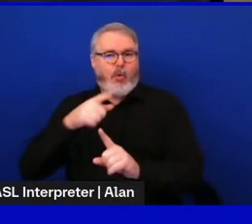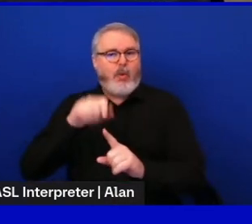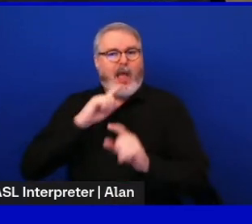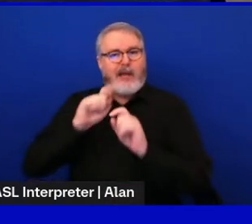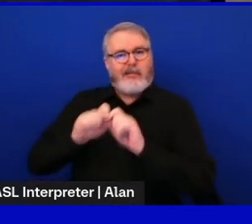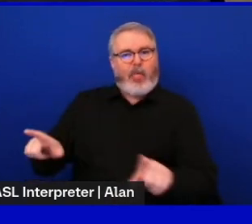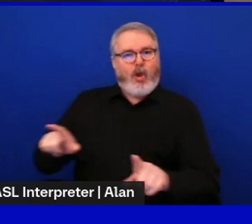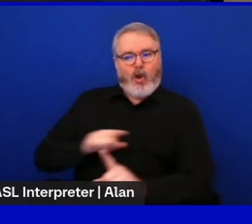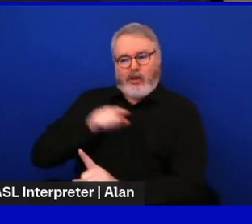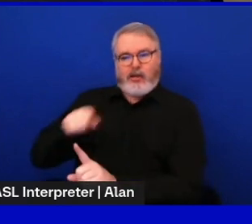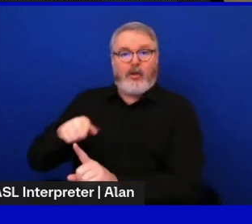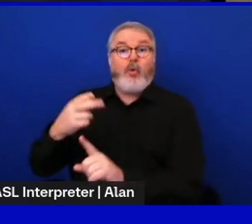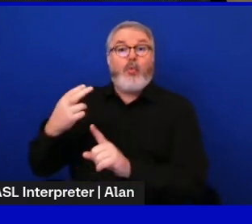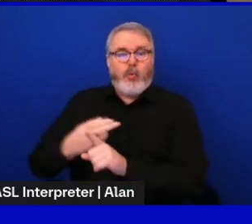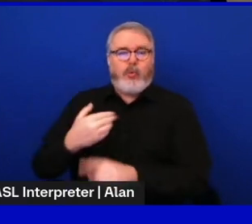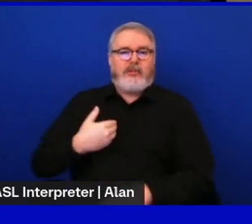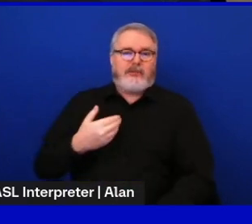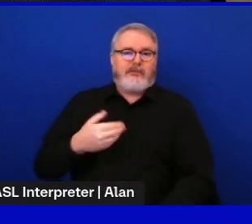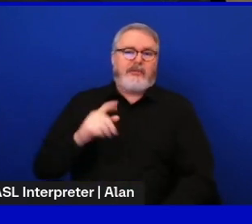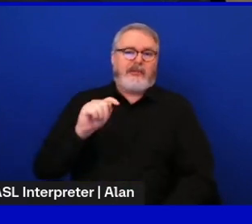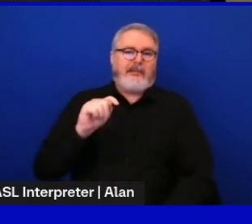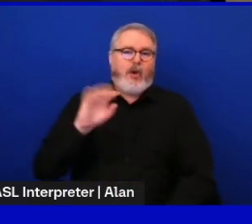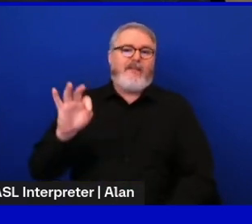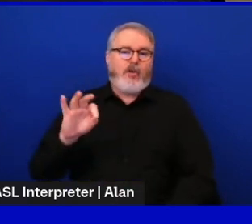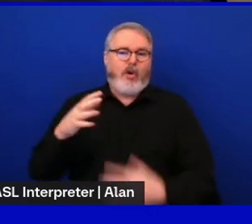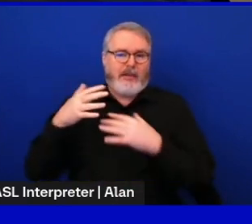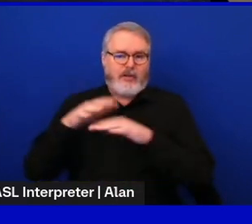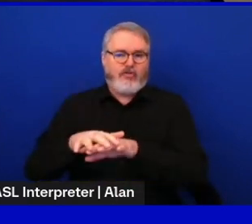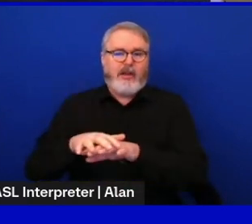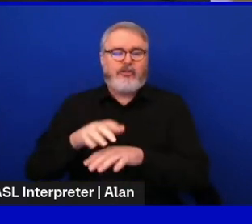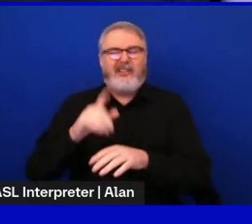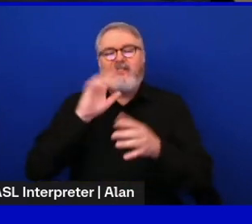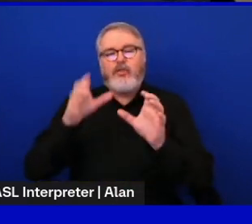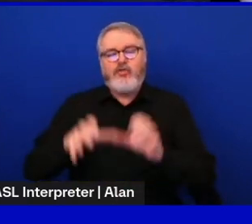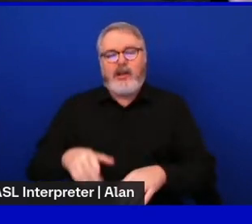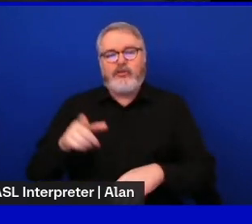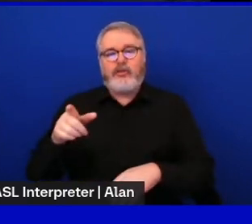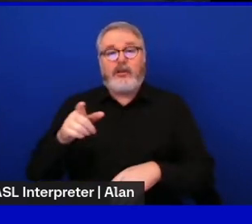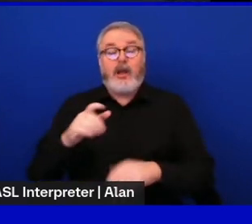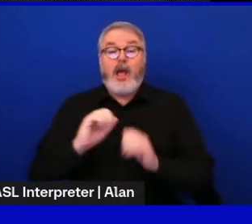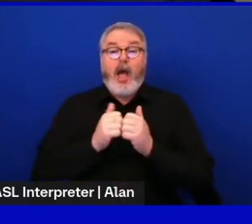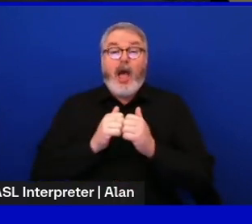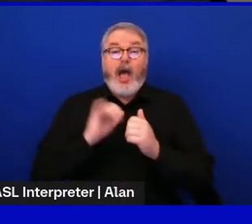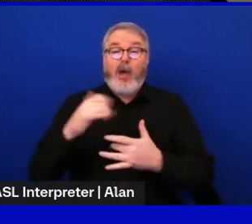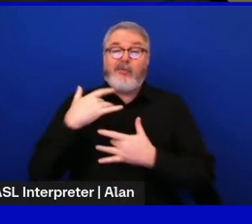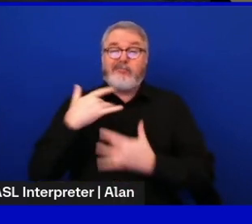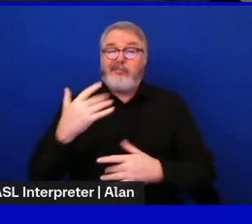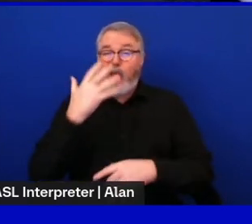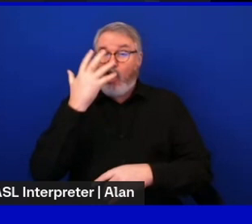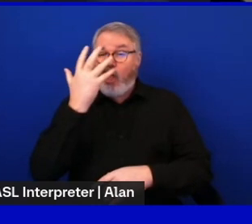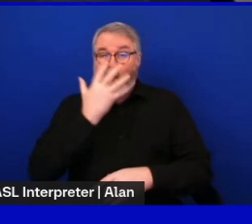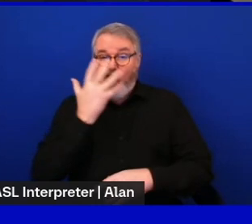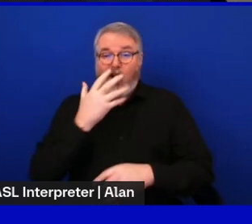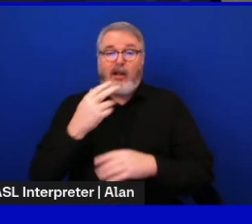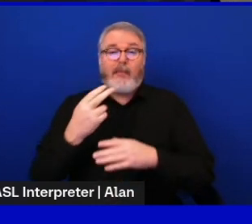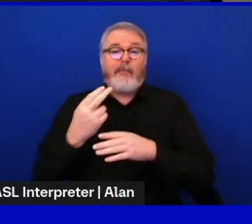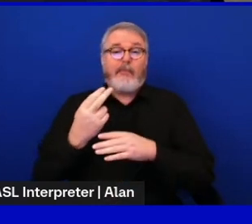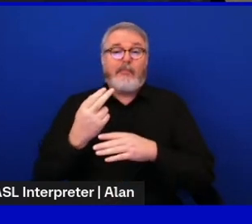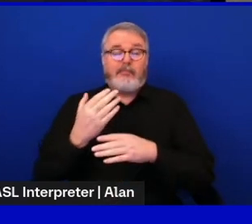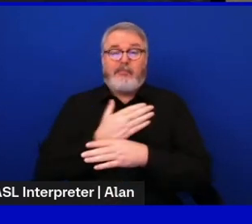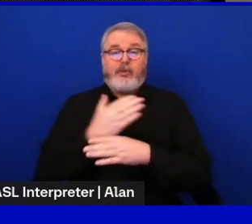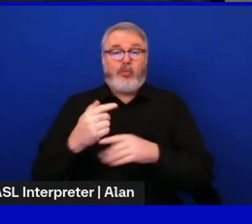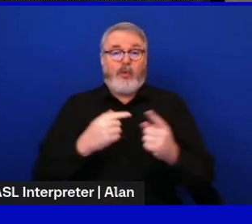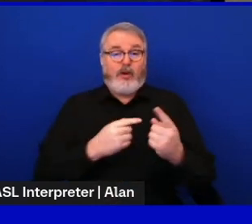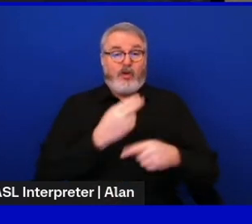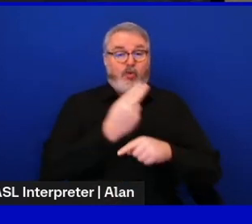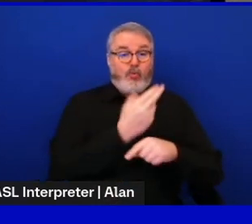deploy using Terraform configuration. And how the usual kind of workflow looks like between users on one end and your